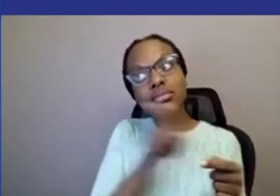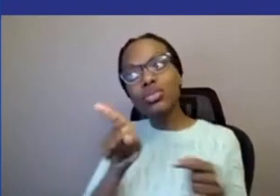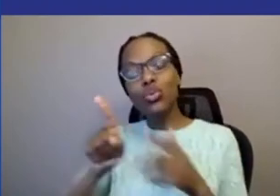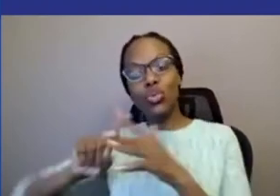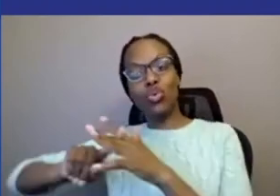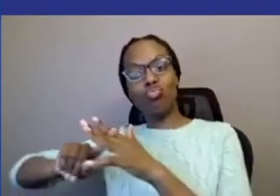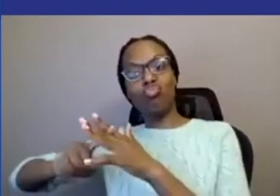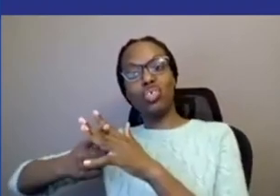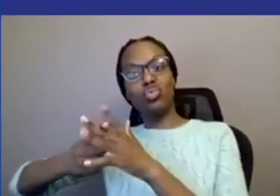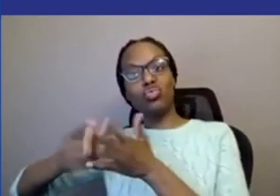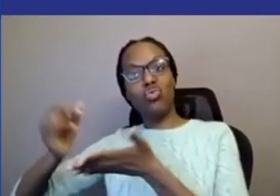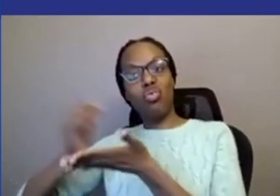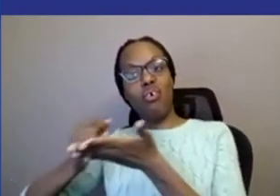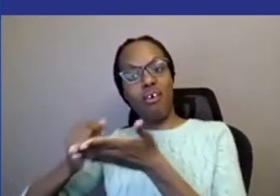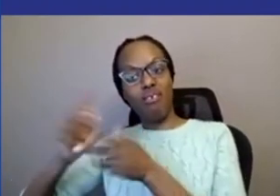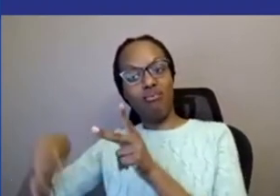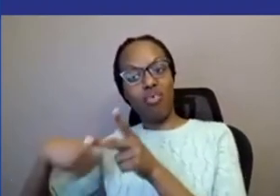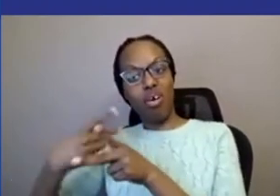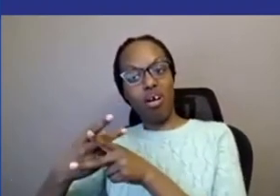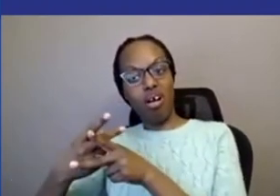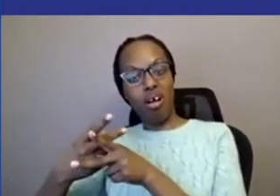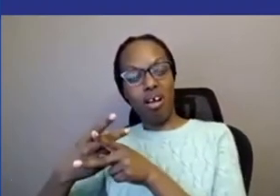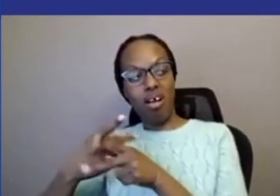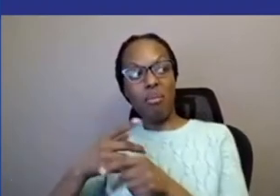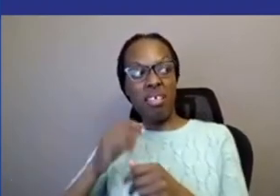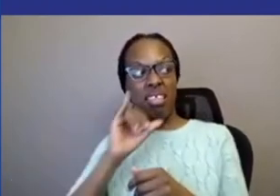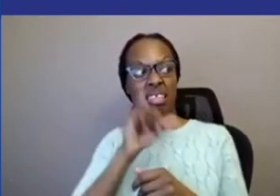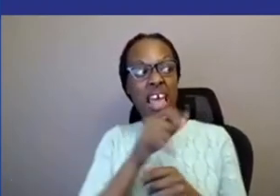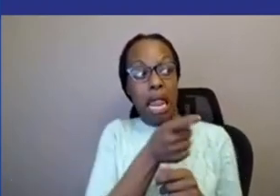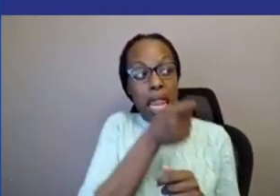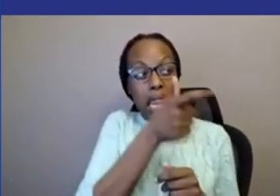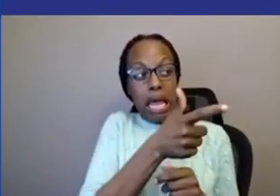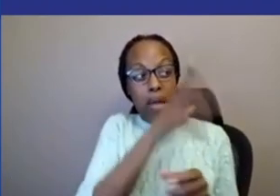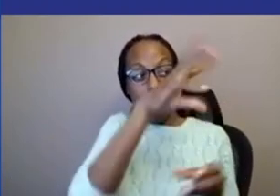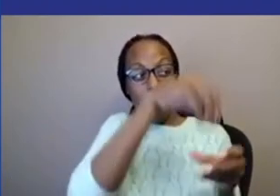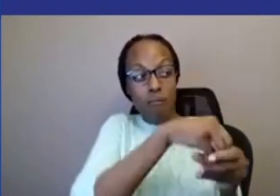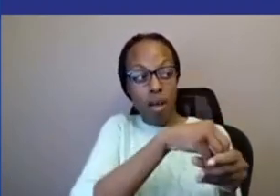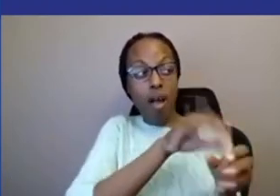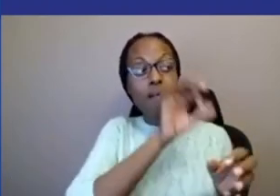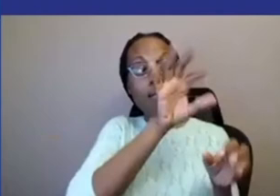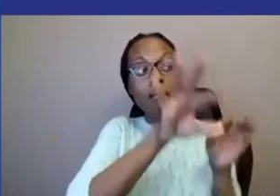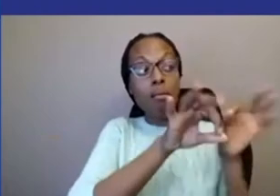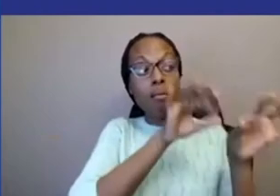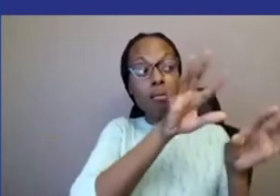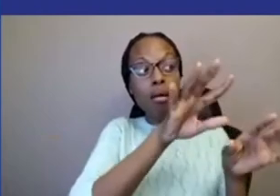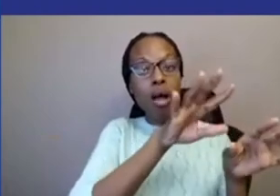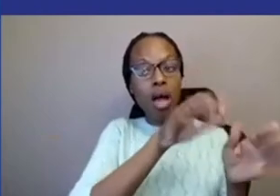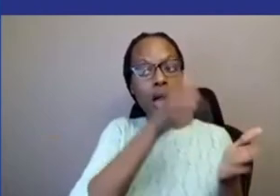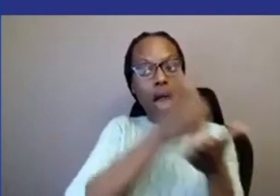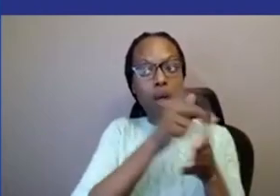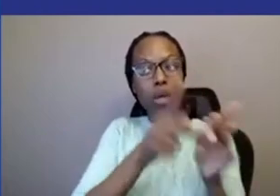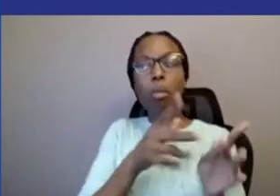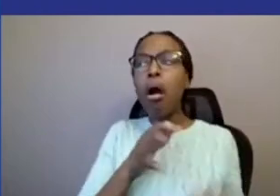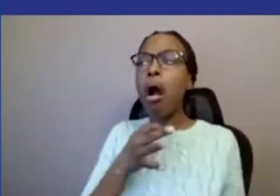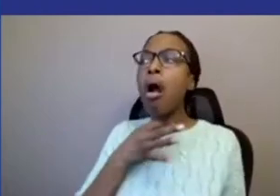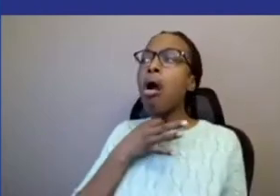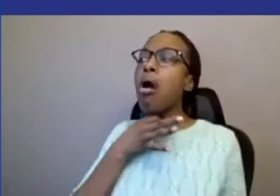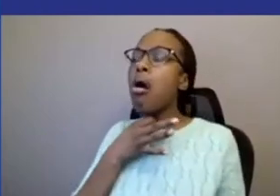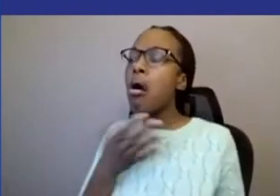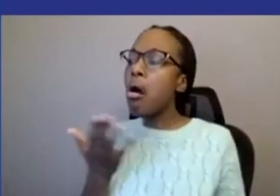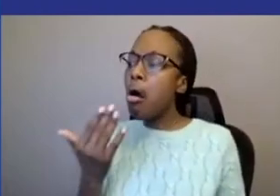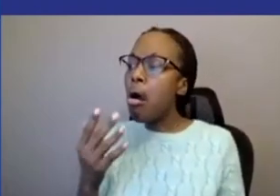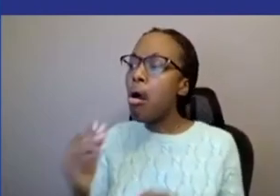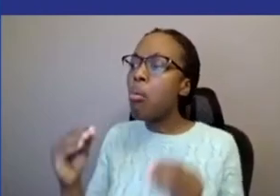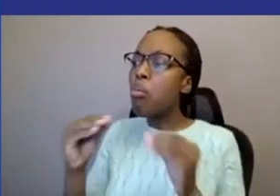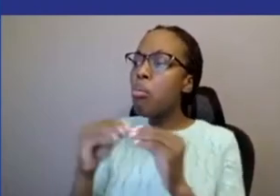art form is. And that I'm always open and welcome to and open to. And if that is done with, like, with